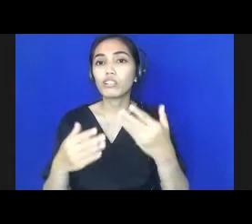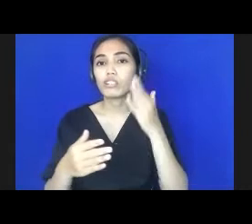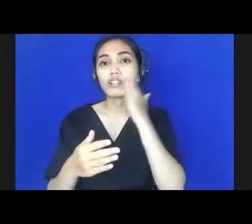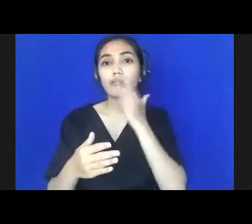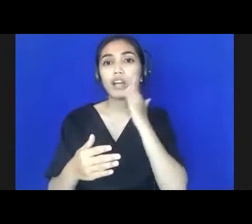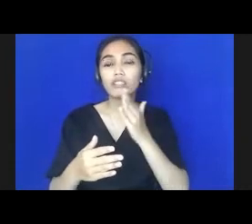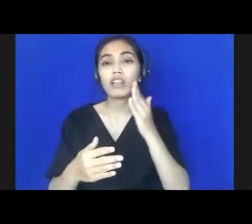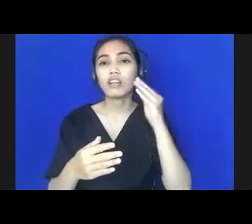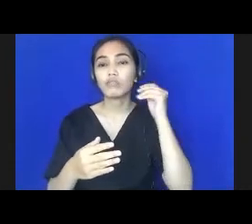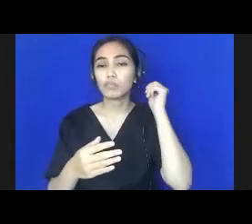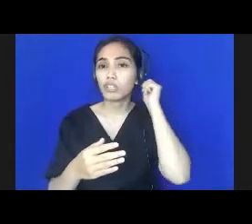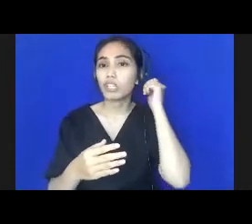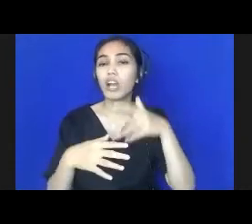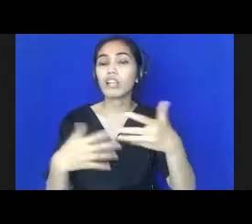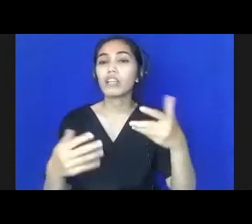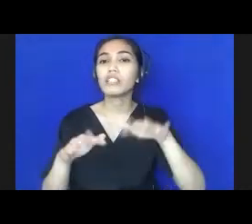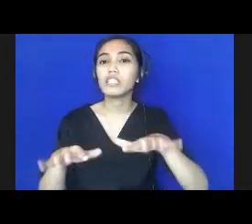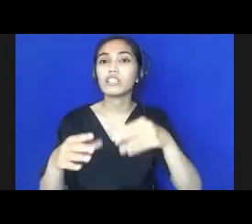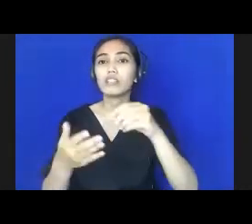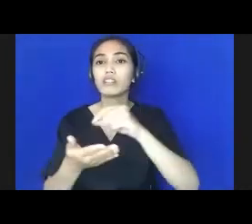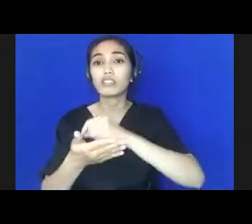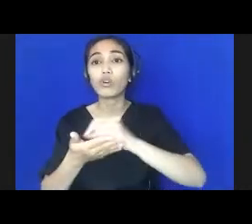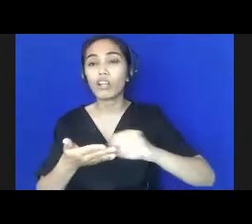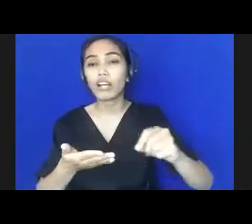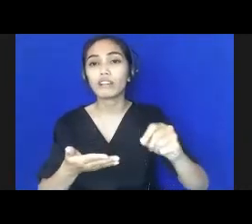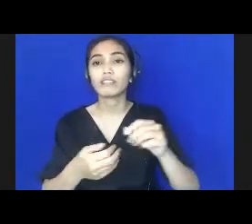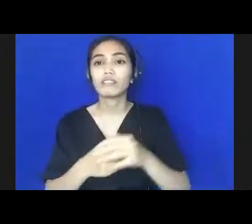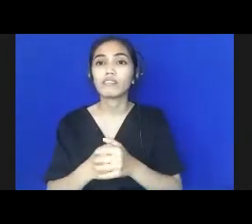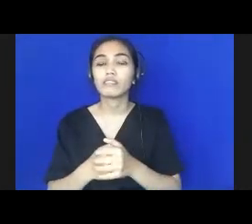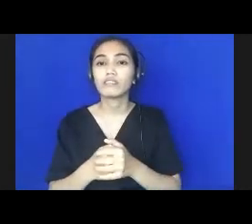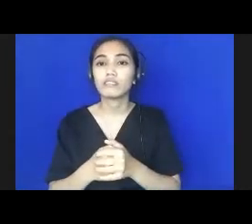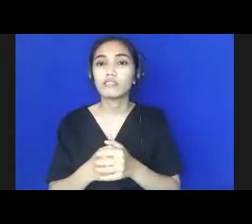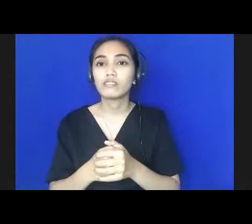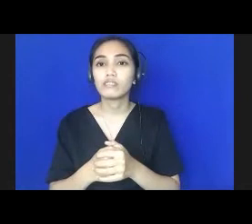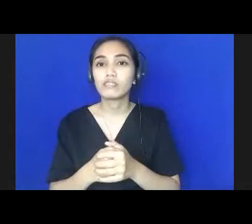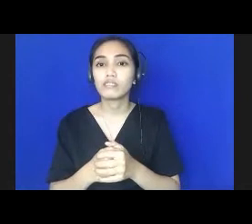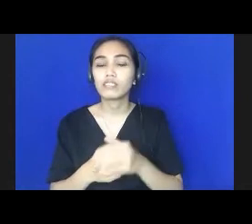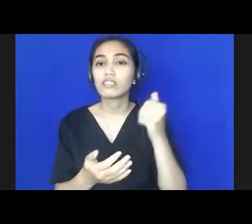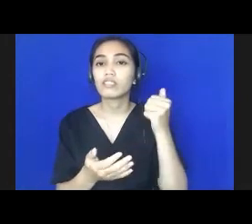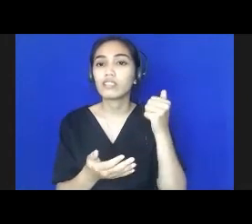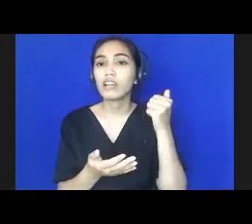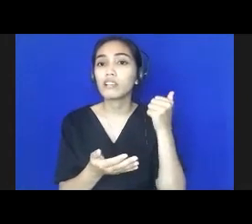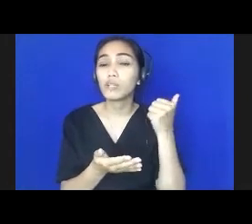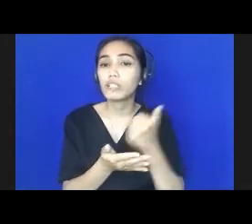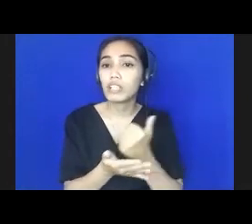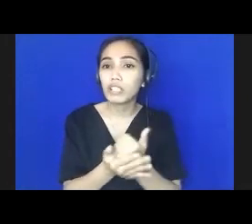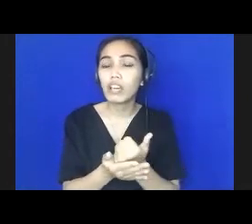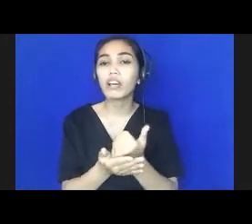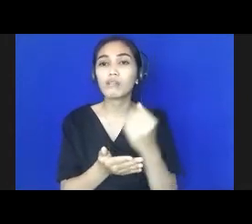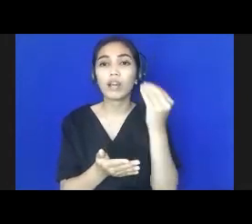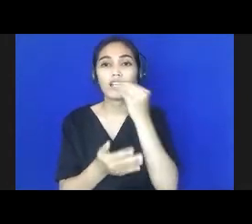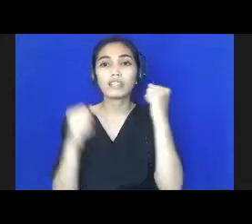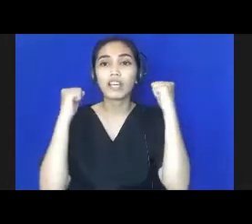they're not coming to school. And we'll be able to educate people about the importance of nutrition. Thank